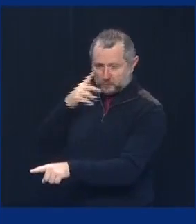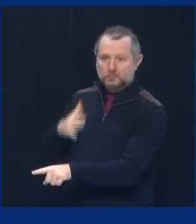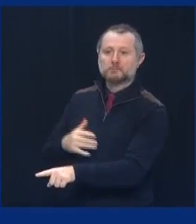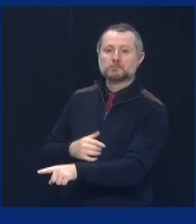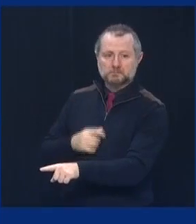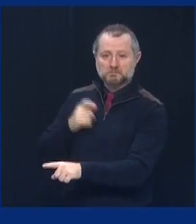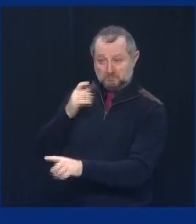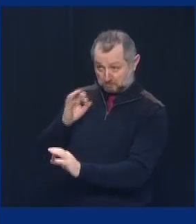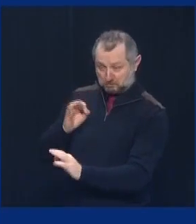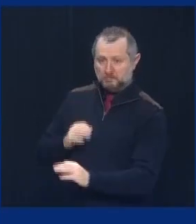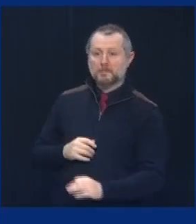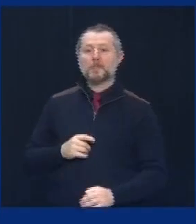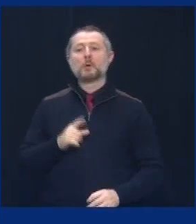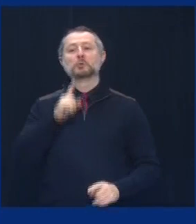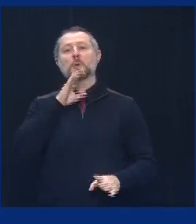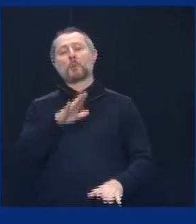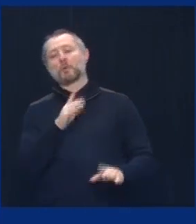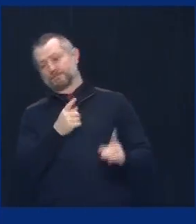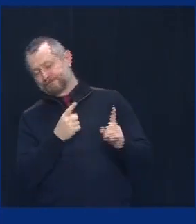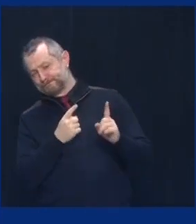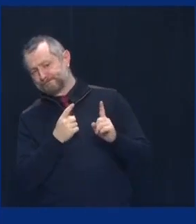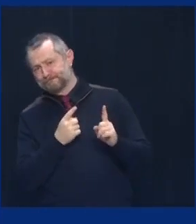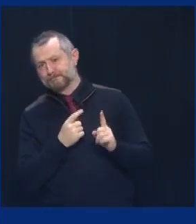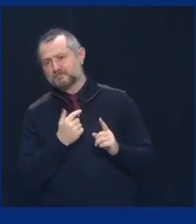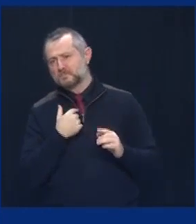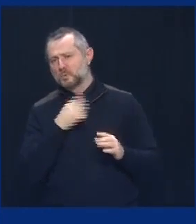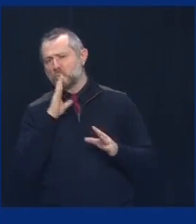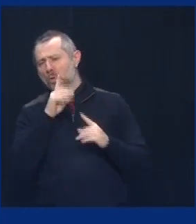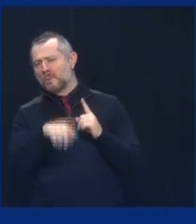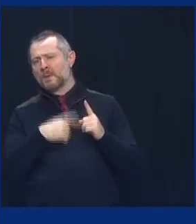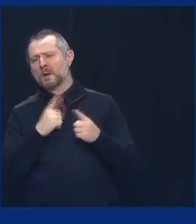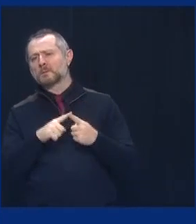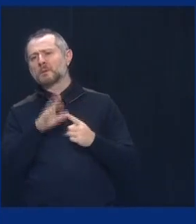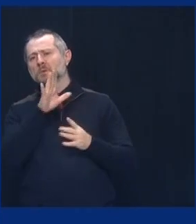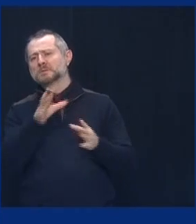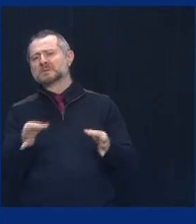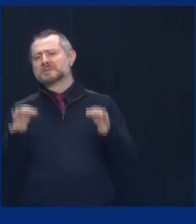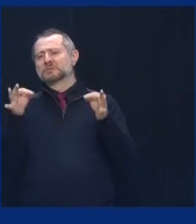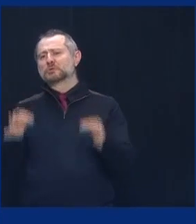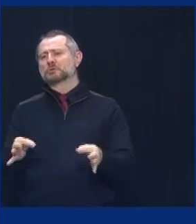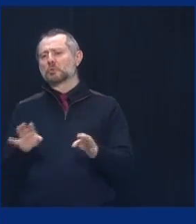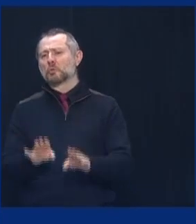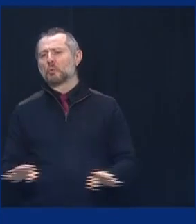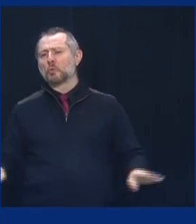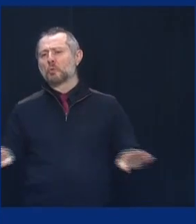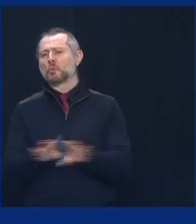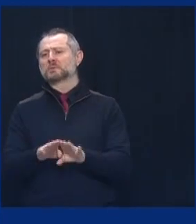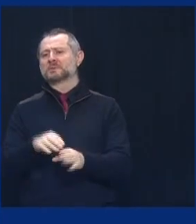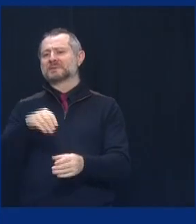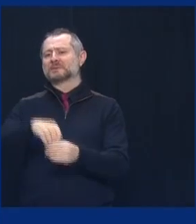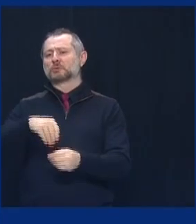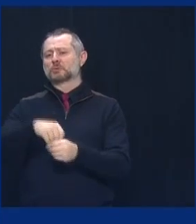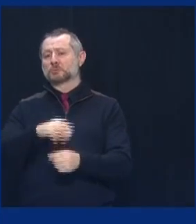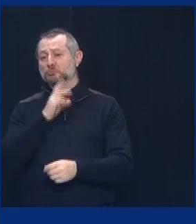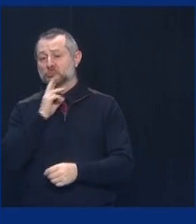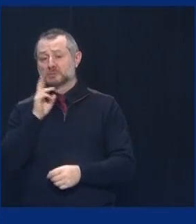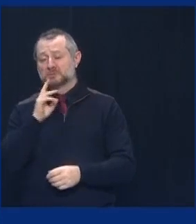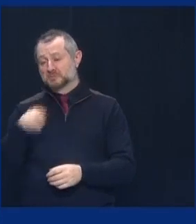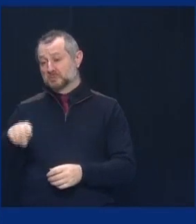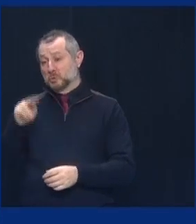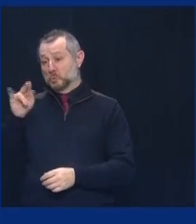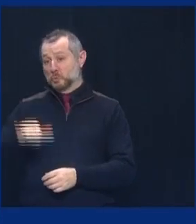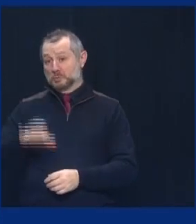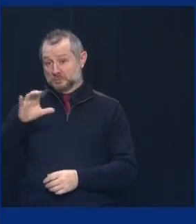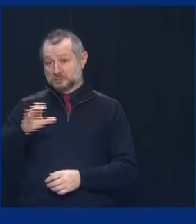you. So, you too. With regard to your decision to close indoor dining in New York City, we've